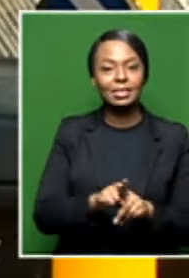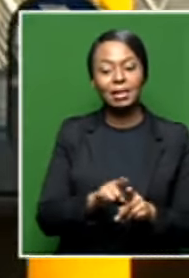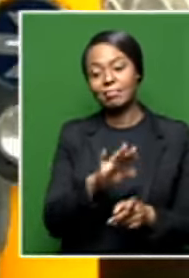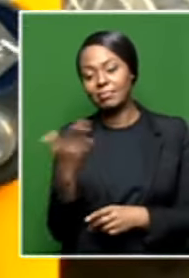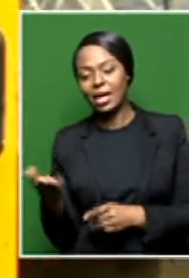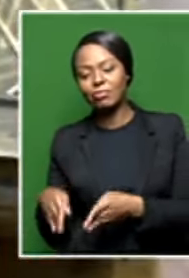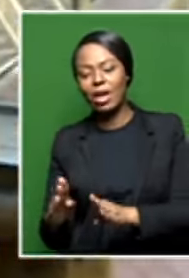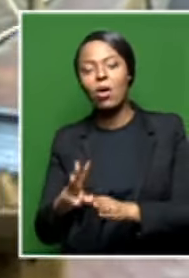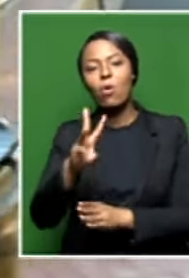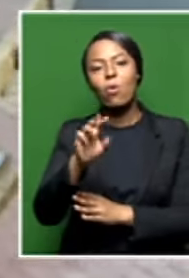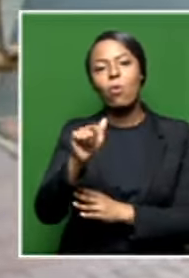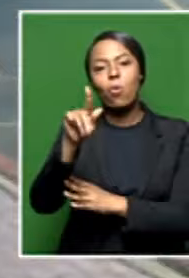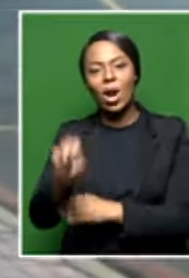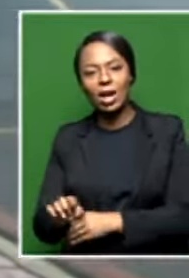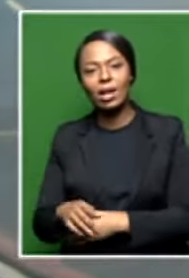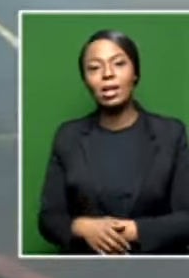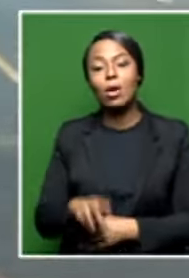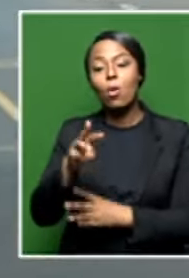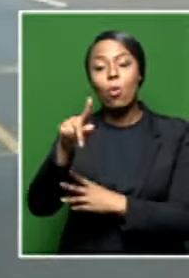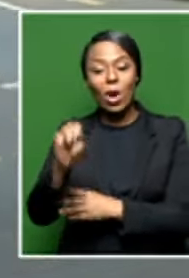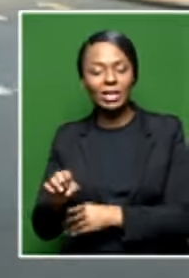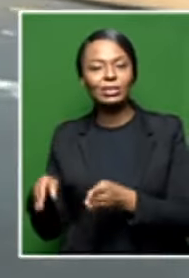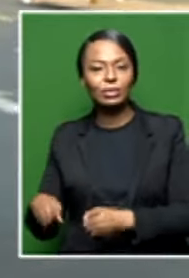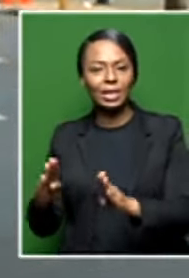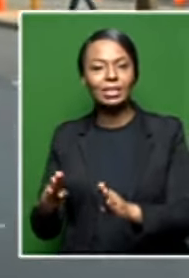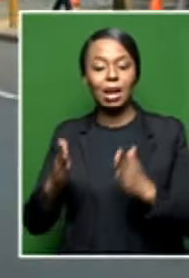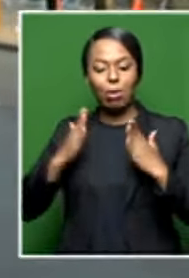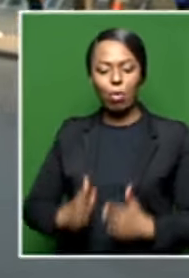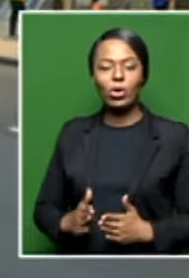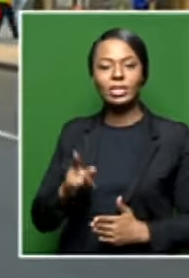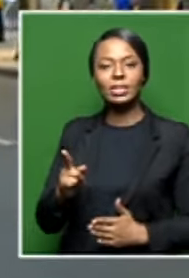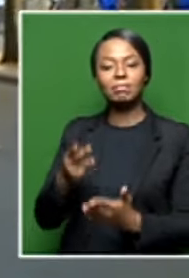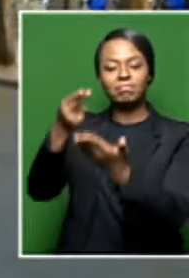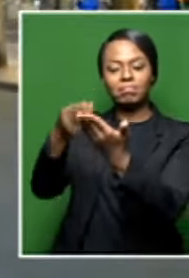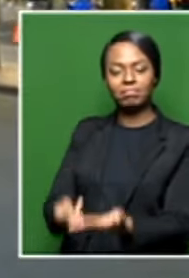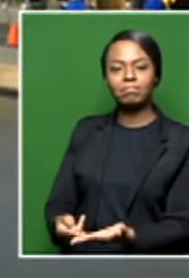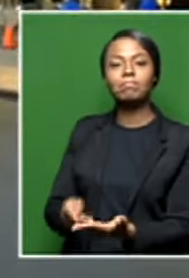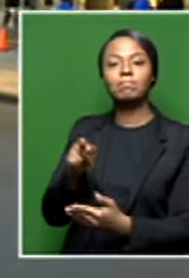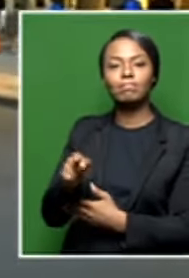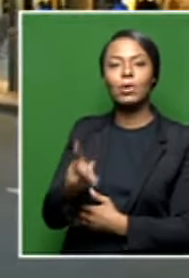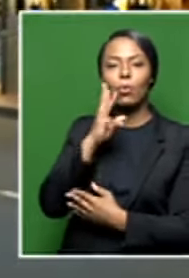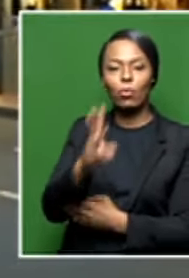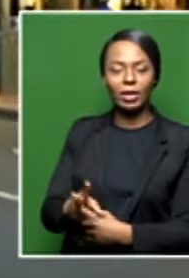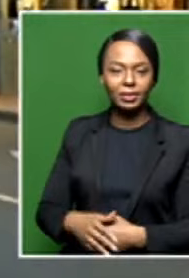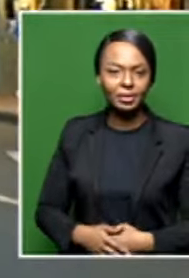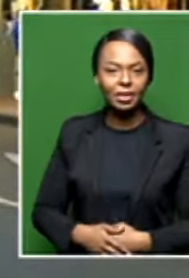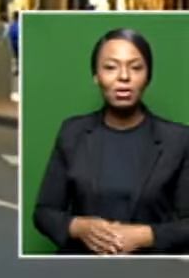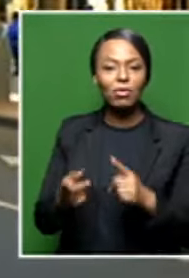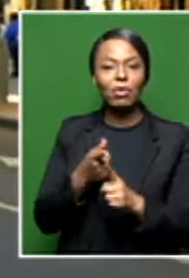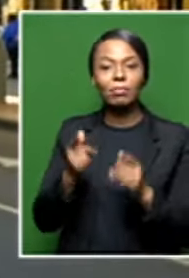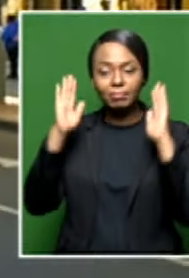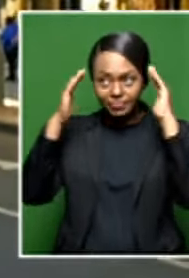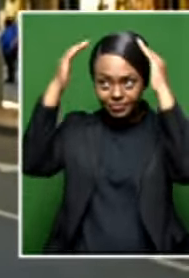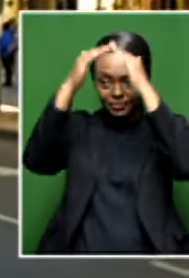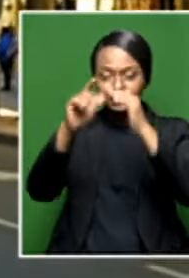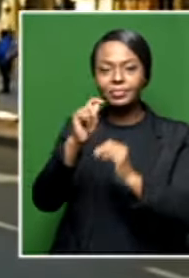of course is where the body of the late Archbishop Emeritus Desmond Tutu will be received by Cape Town Anglican Archbishop